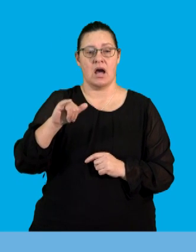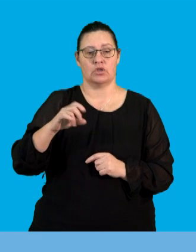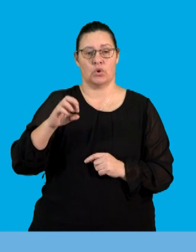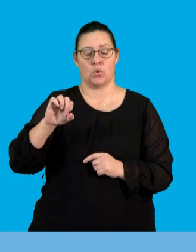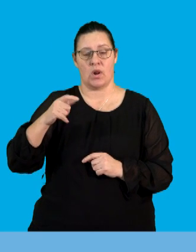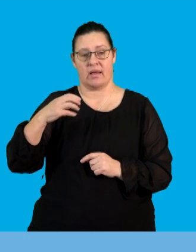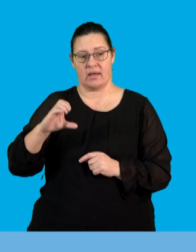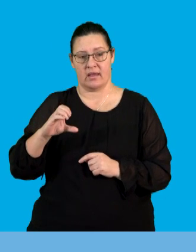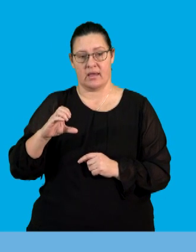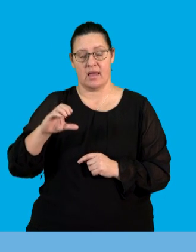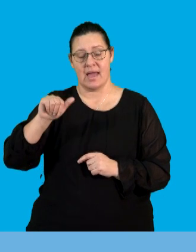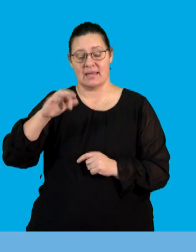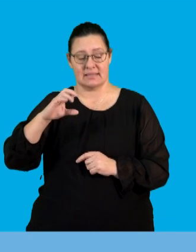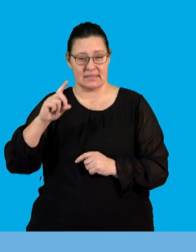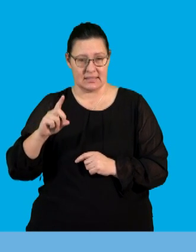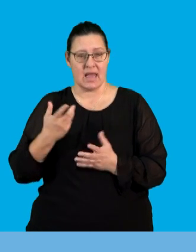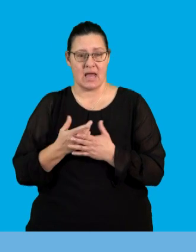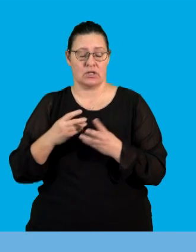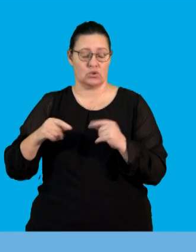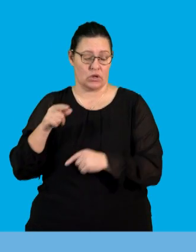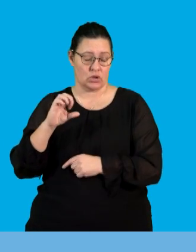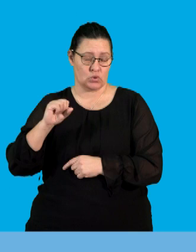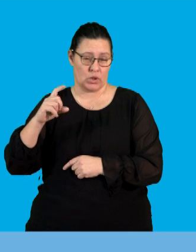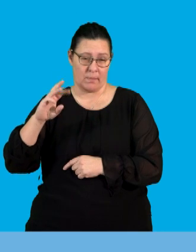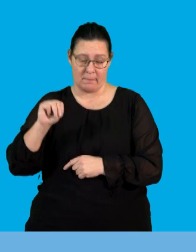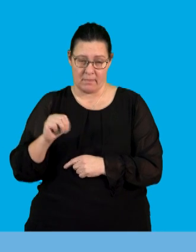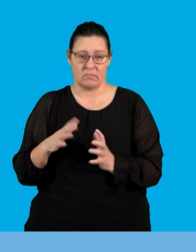acid and sodium. So the reaction, the word equation